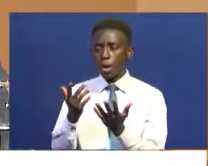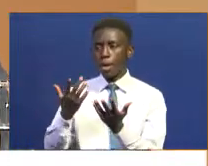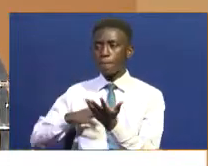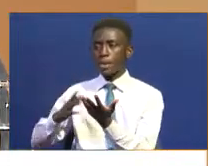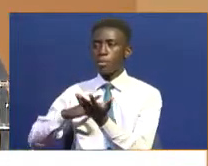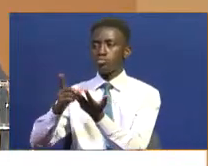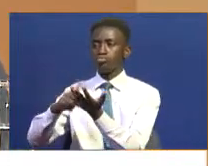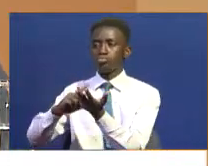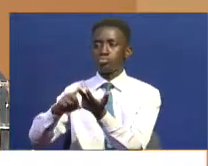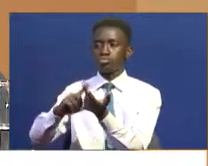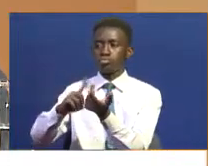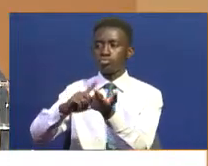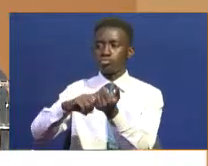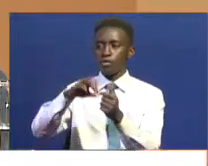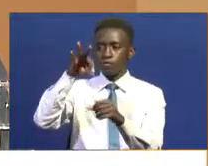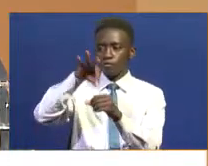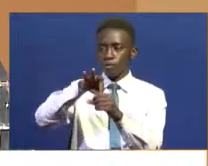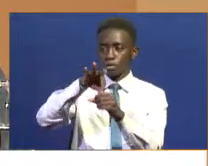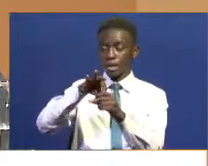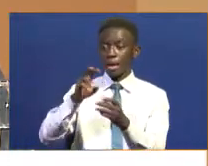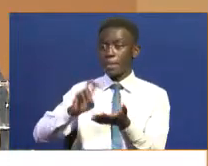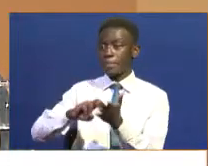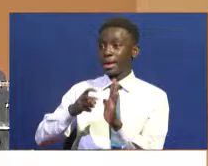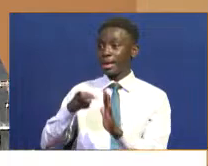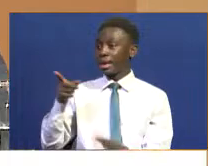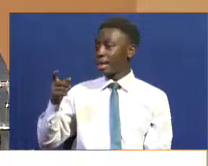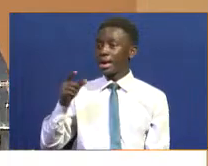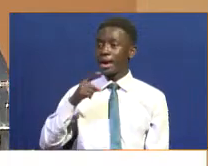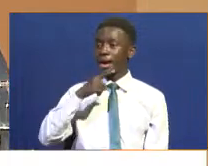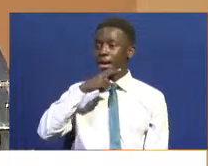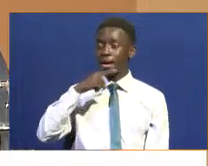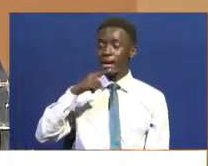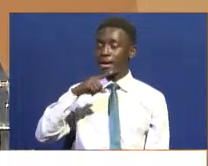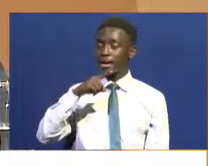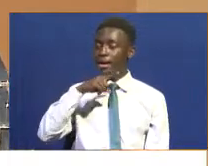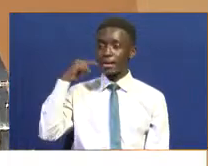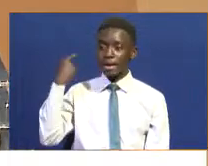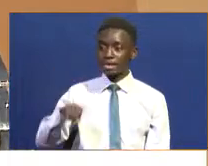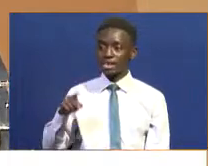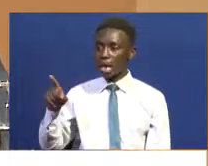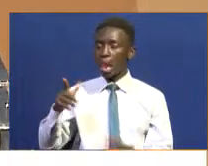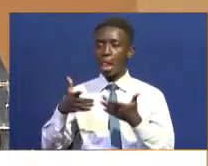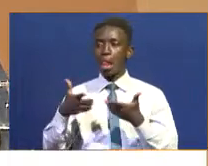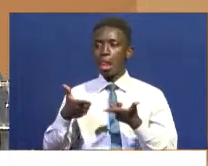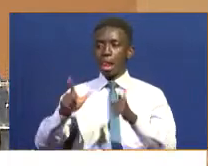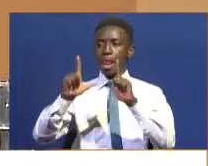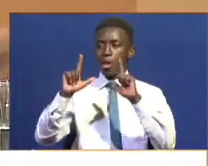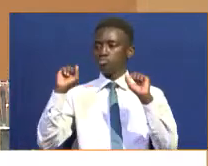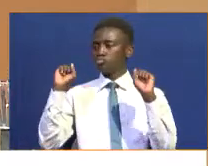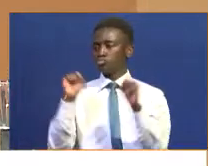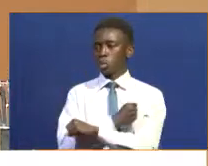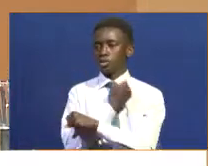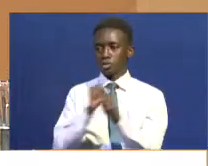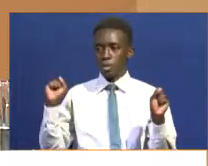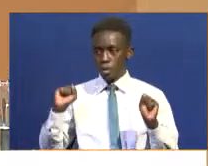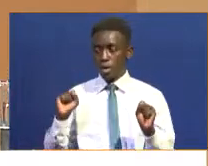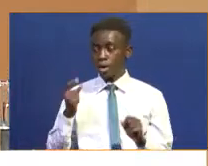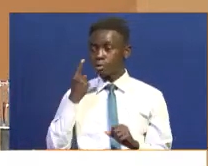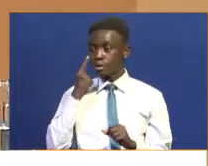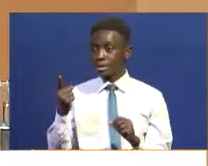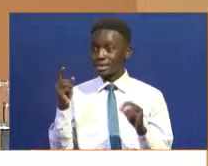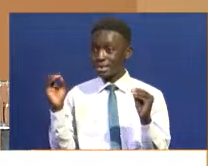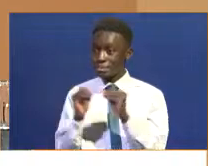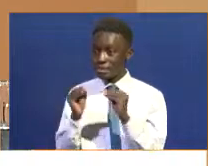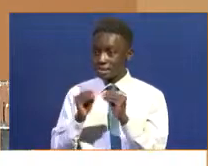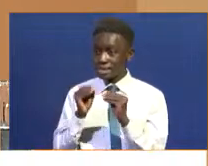country, called Russia, could not have allowed. Actually, it's an insult, you know. Mm-hmm. The magnitude of that meeting coming